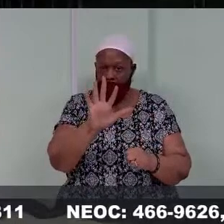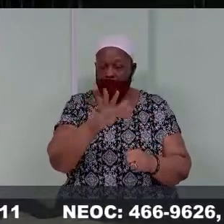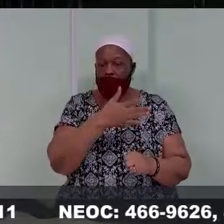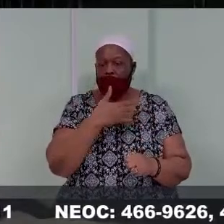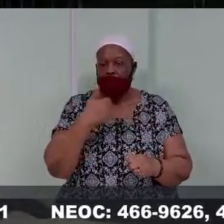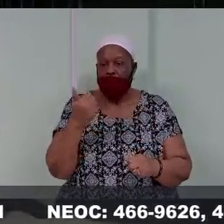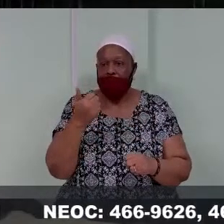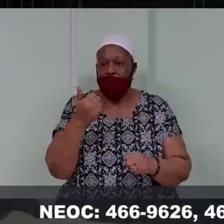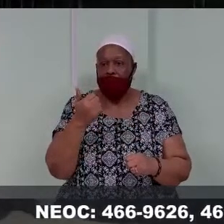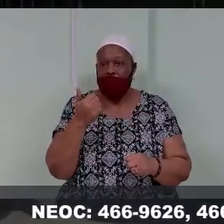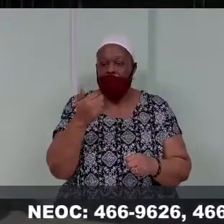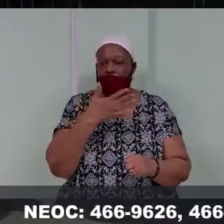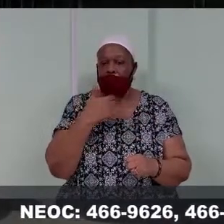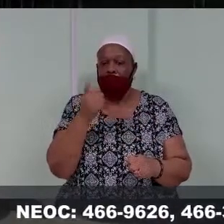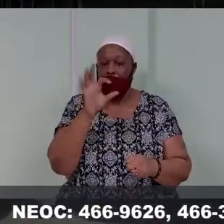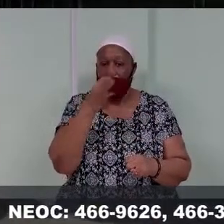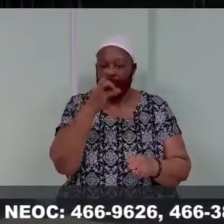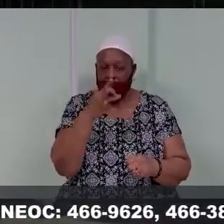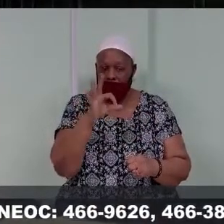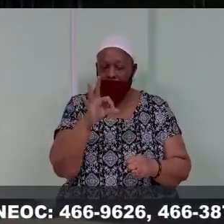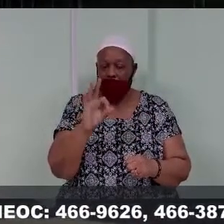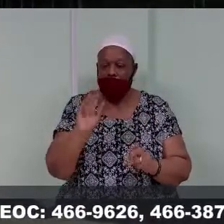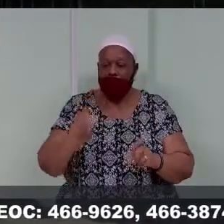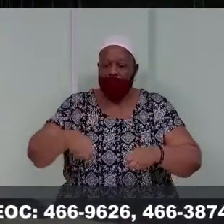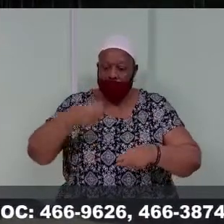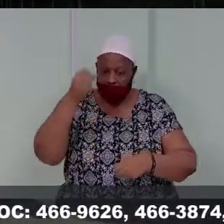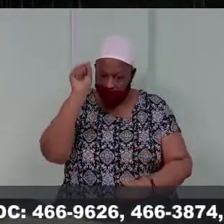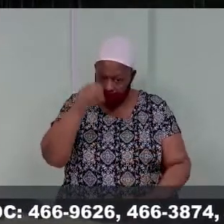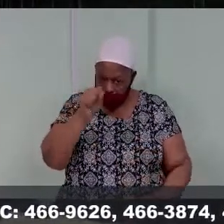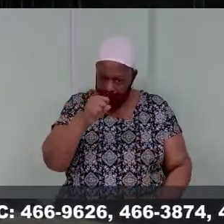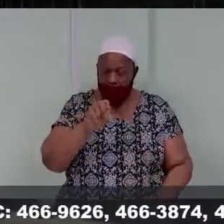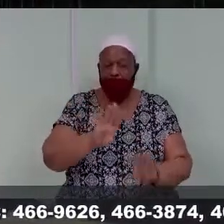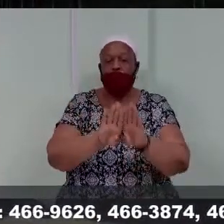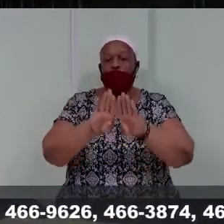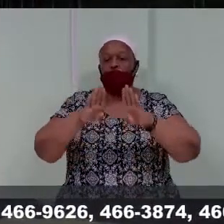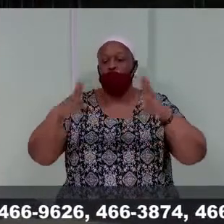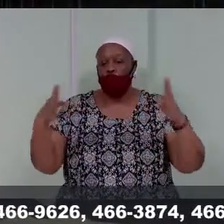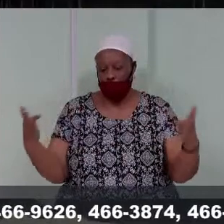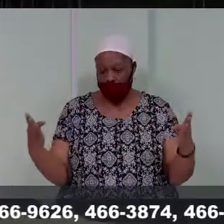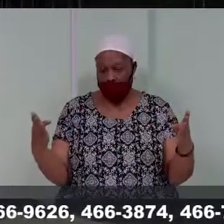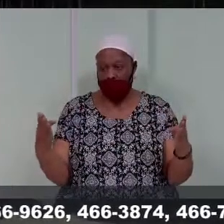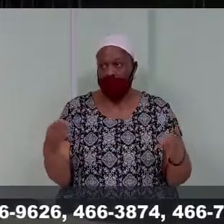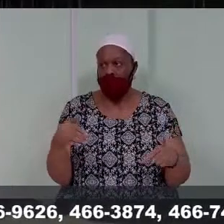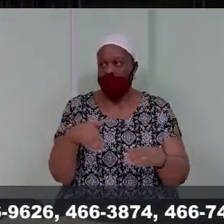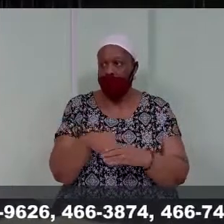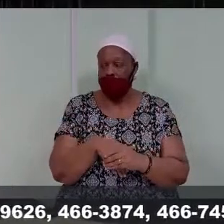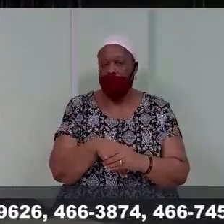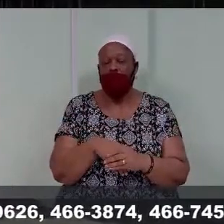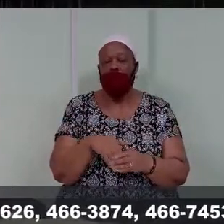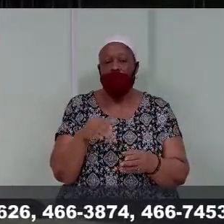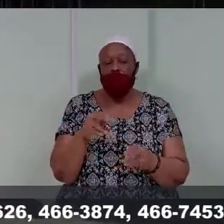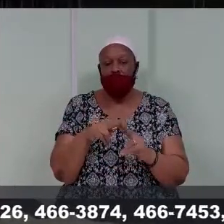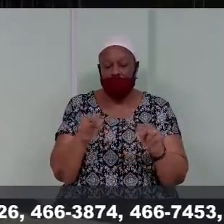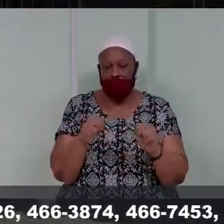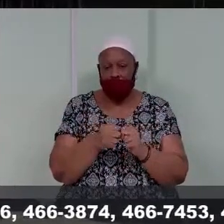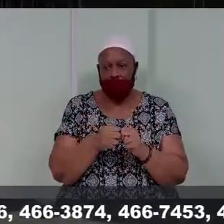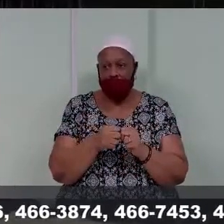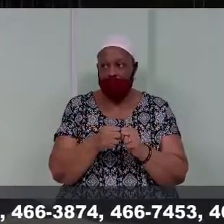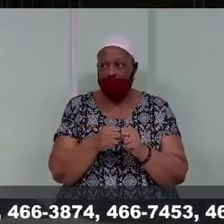private centers have been granted approval for reopening their facilities under COVID-19